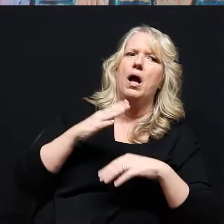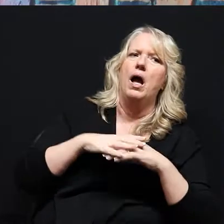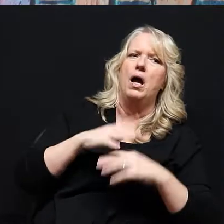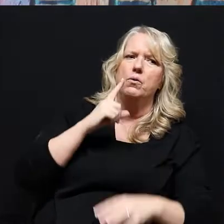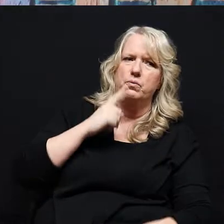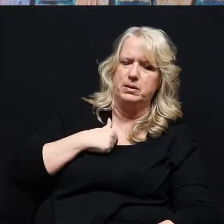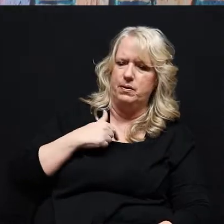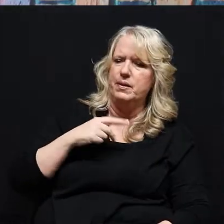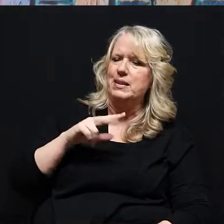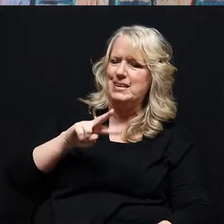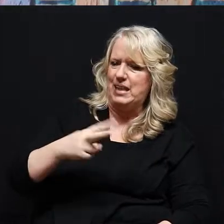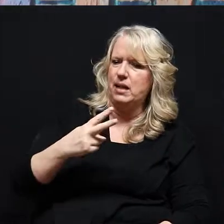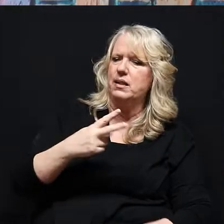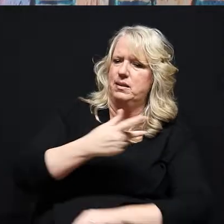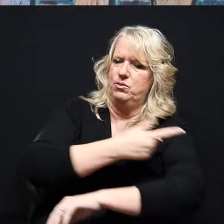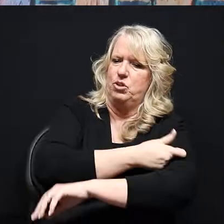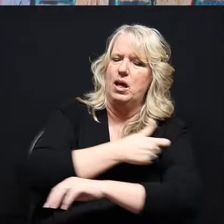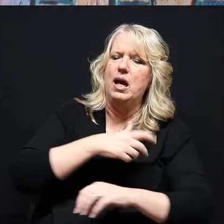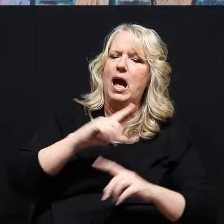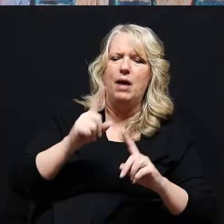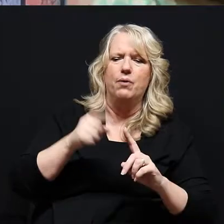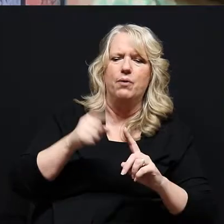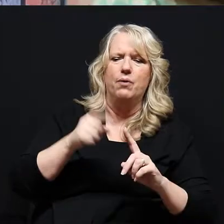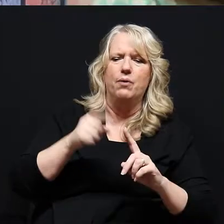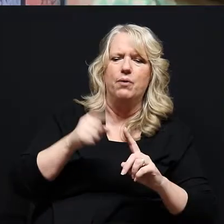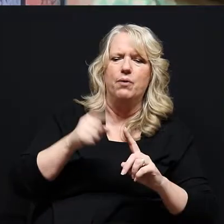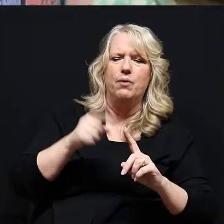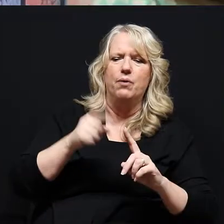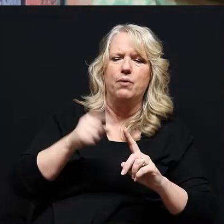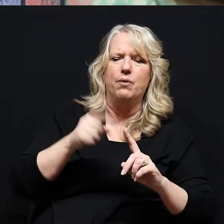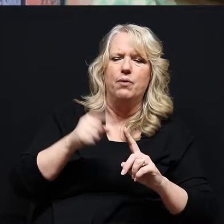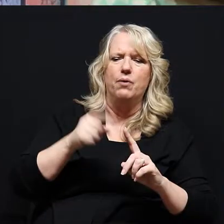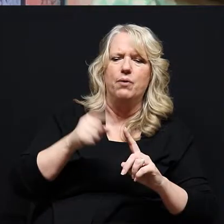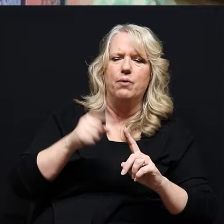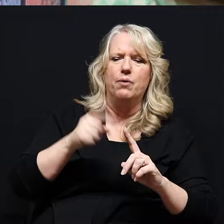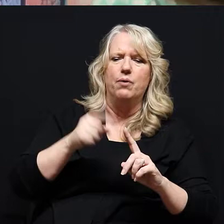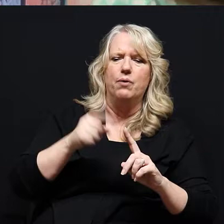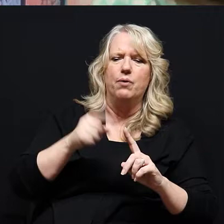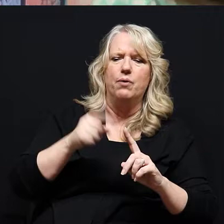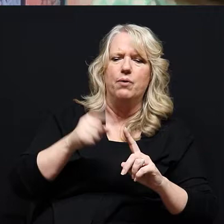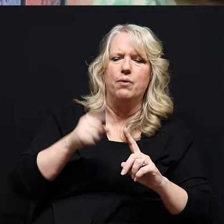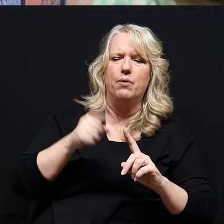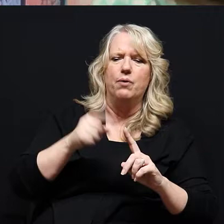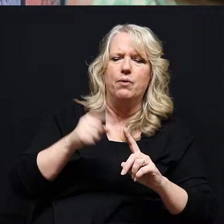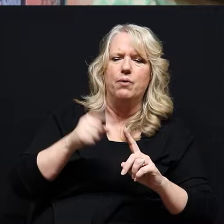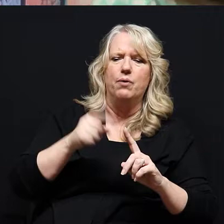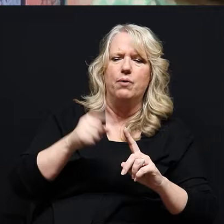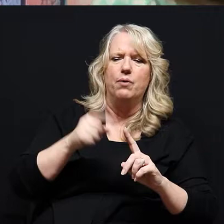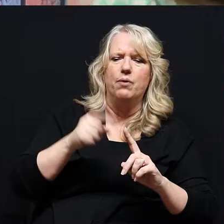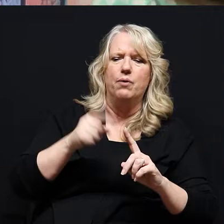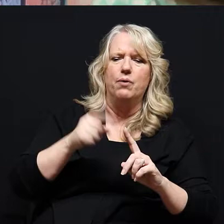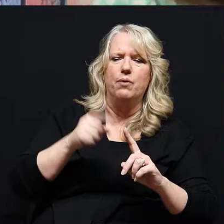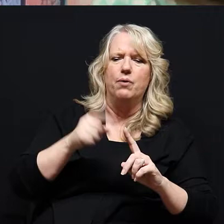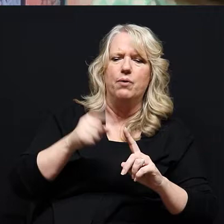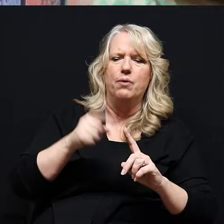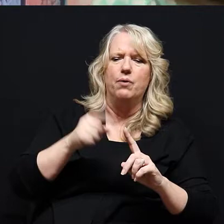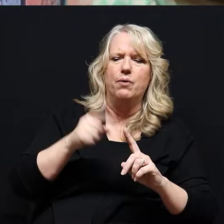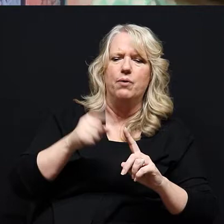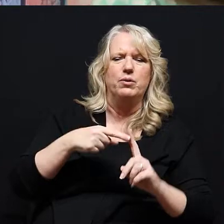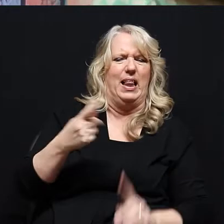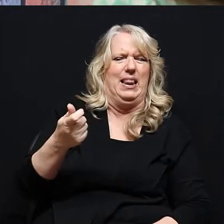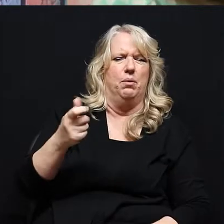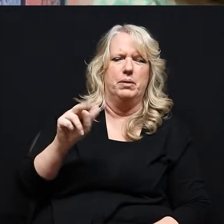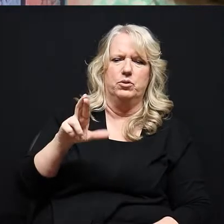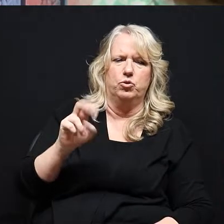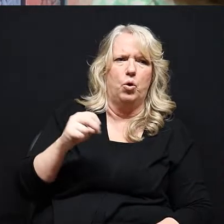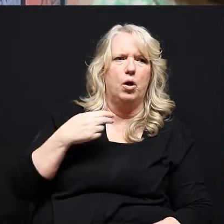I was a little sore. Text, Manitola Badawi. She stands outside in front of the mural.